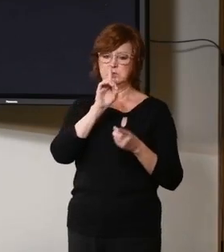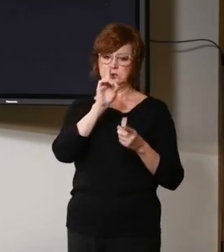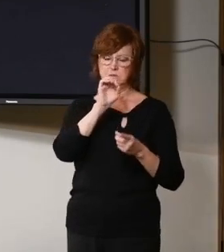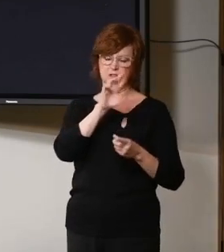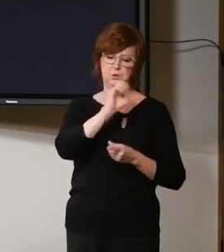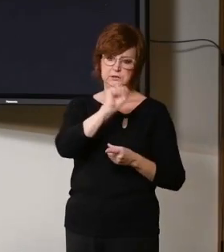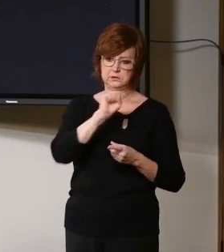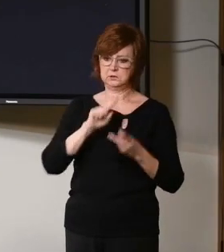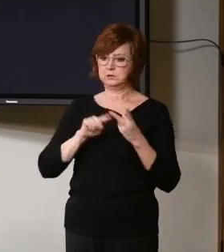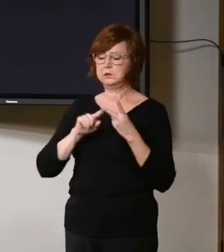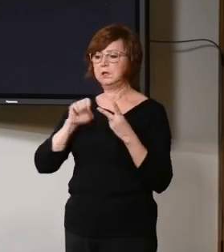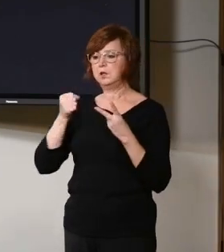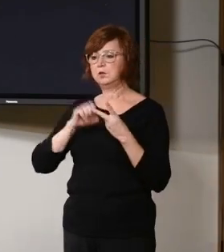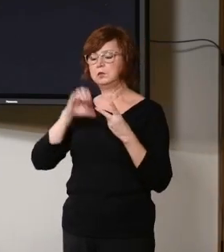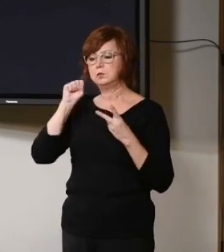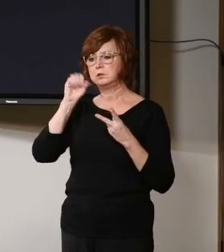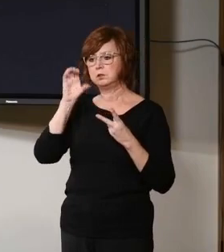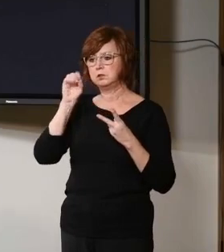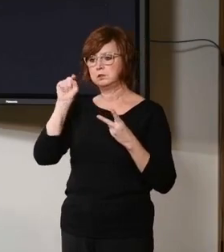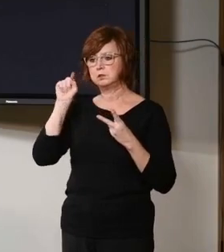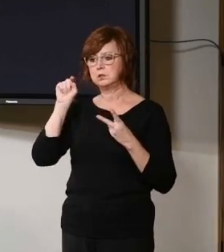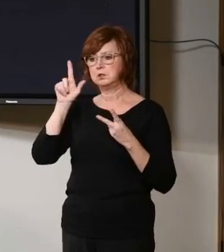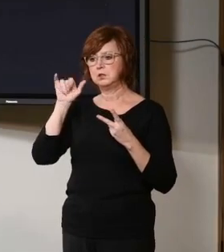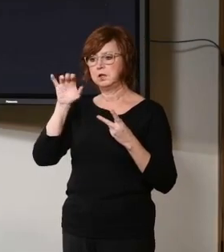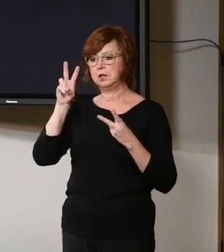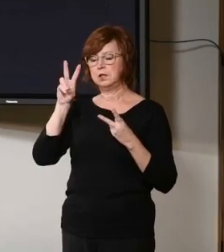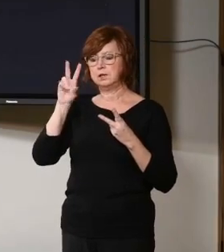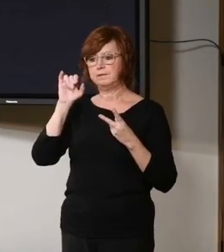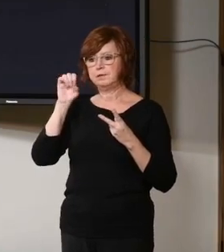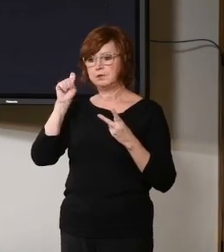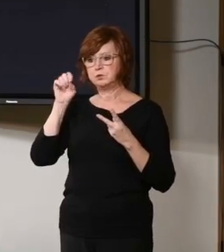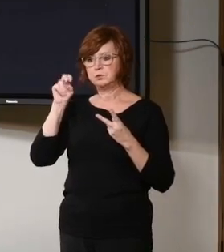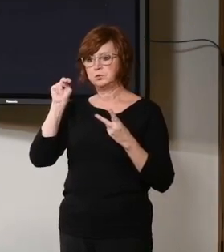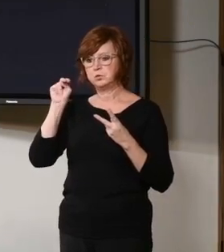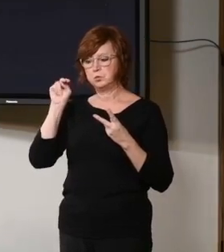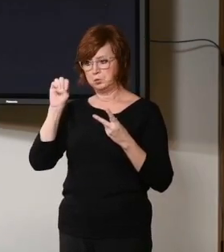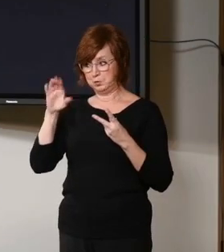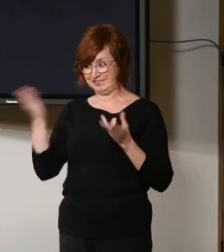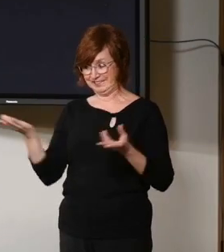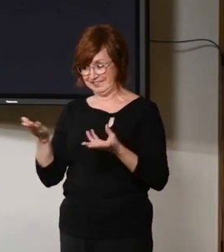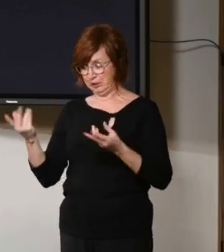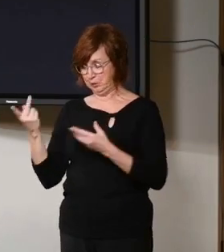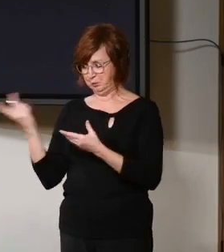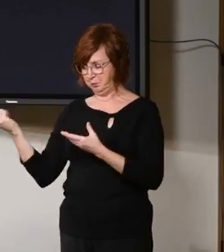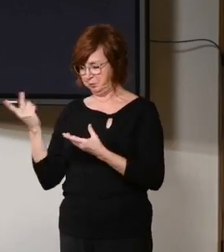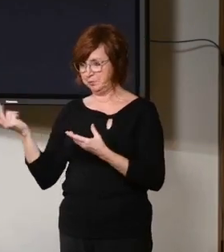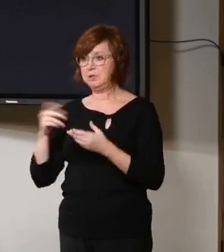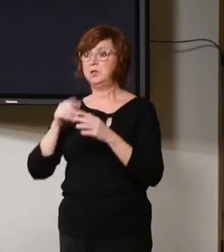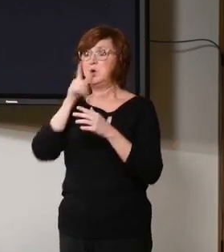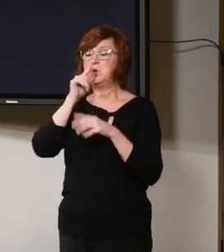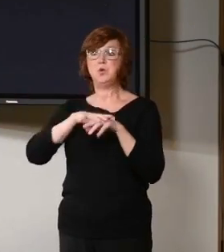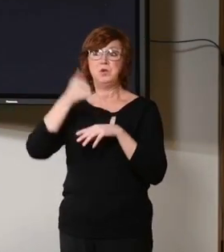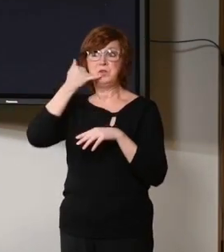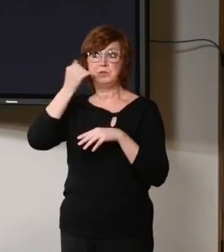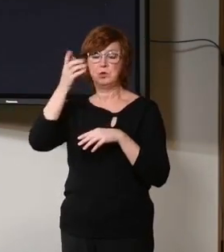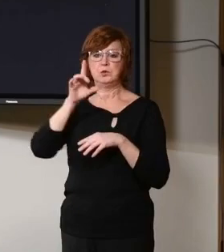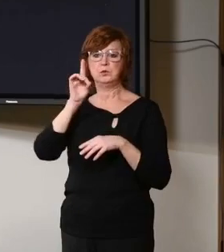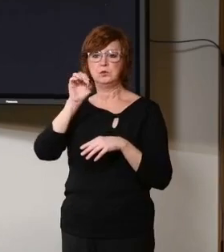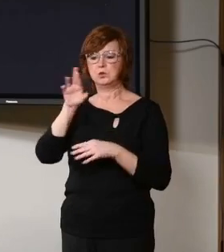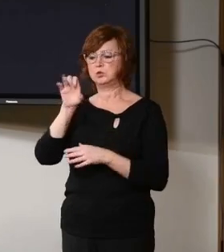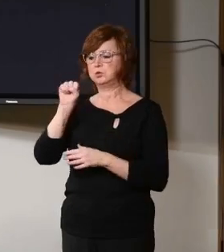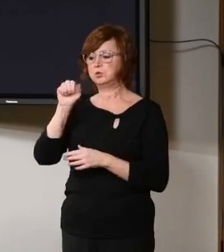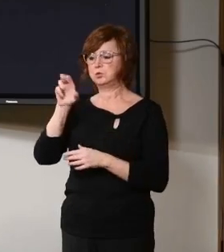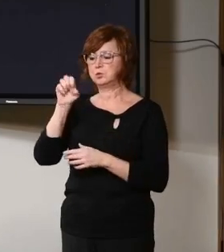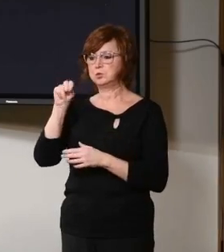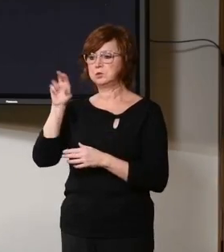Health Authority, in the room here with us. On the line, we have Dr. Susan Shah, the Chief Medical Officer of the Saskatchewan